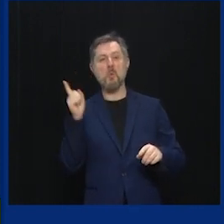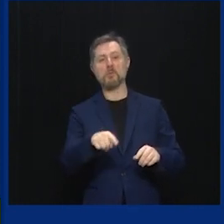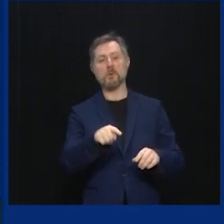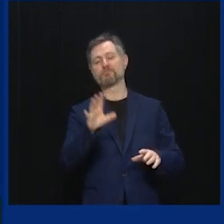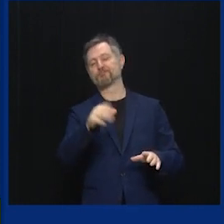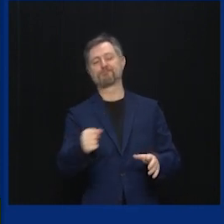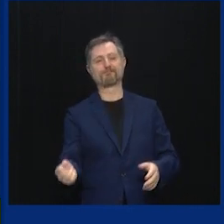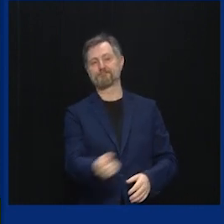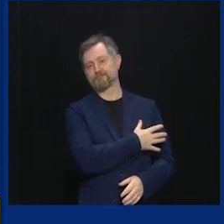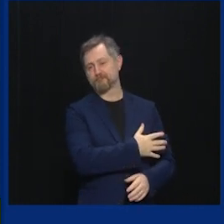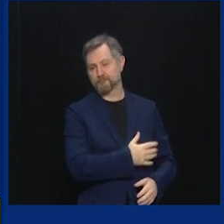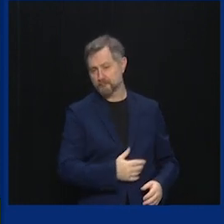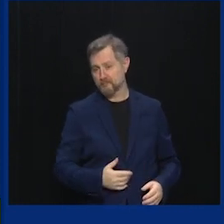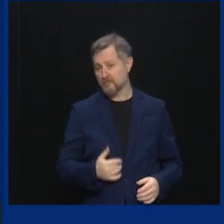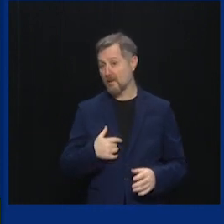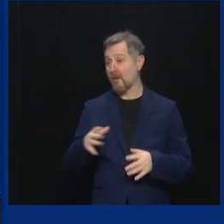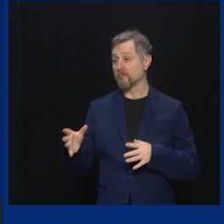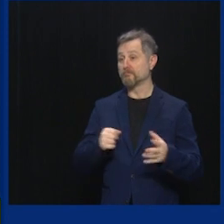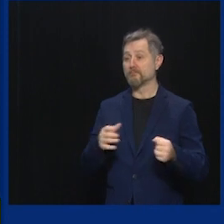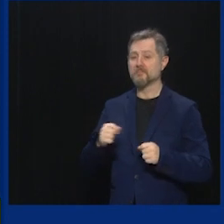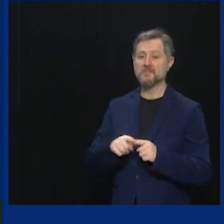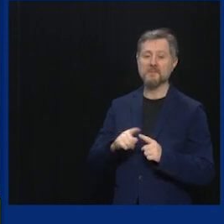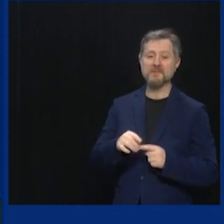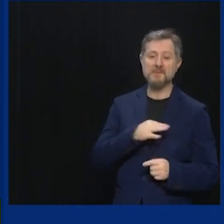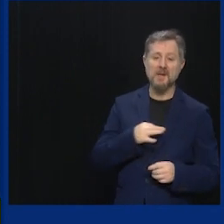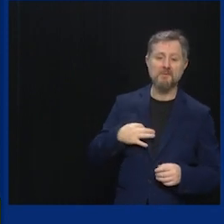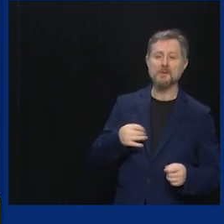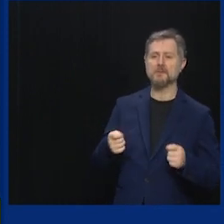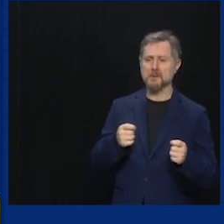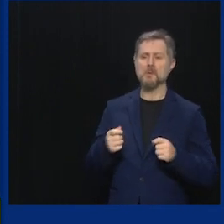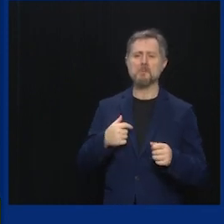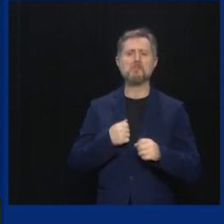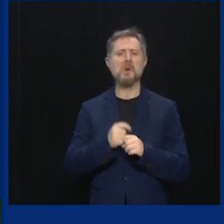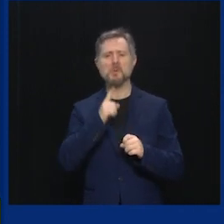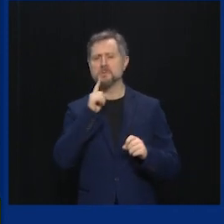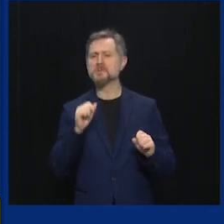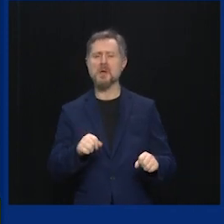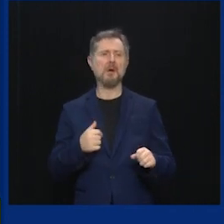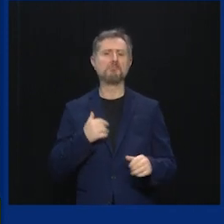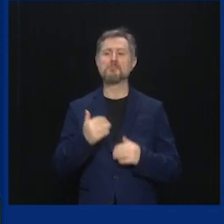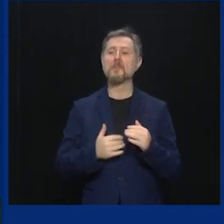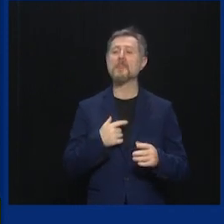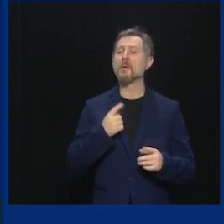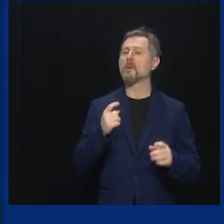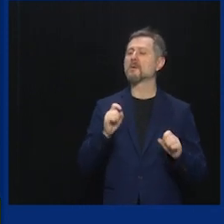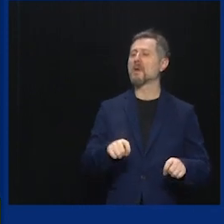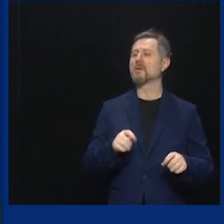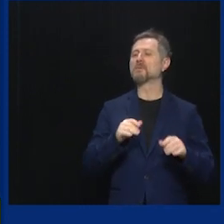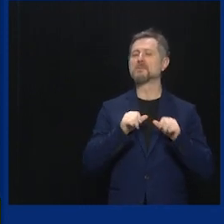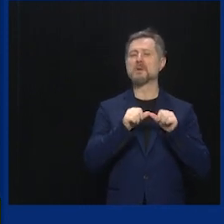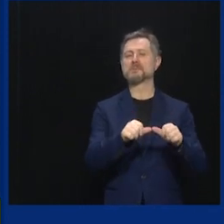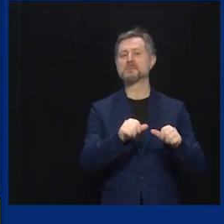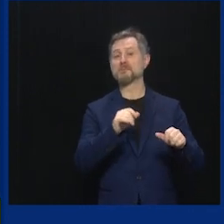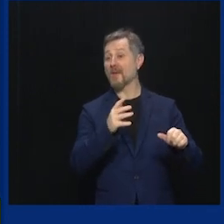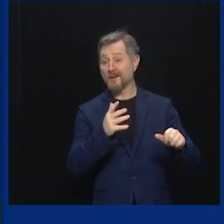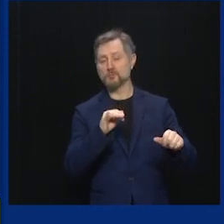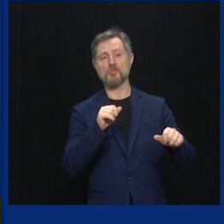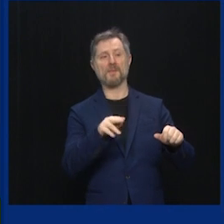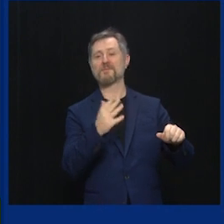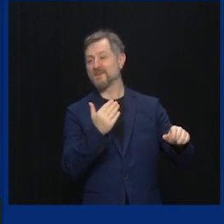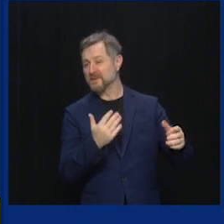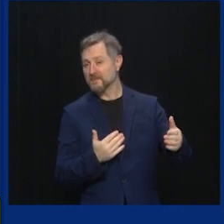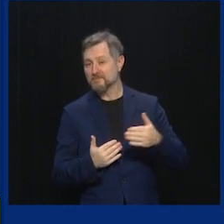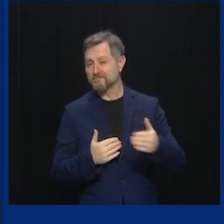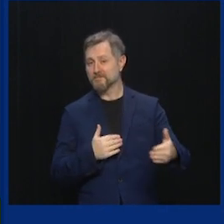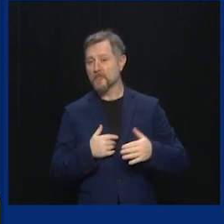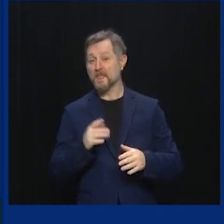in supplemental staffing, they can address this, and we're working with them on. There's no reason why it has to go into them, but I wanted to give a range of time frame that we're looking